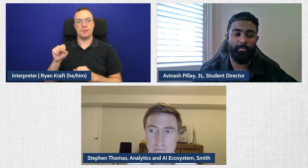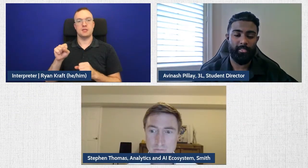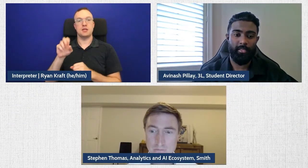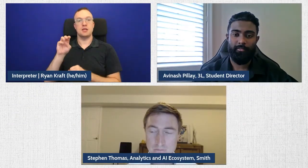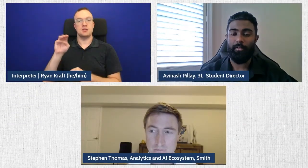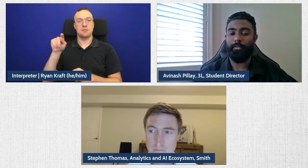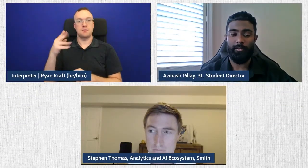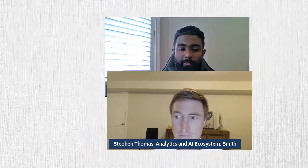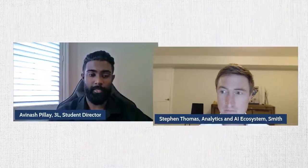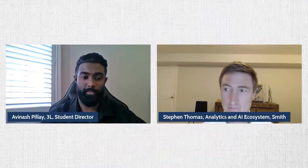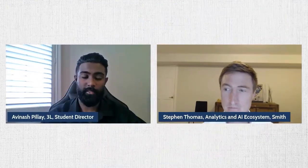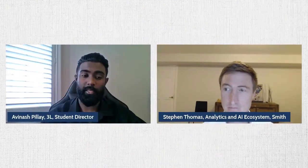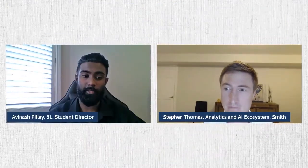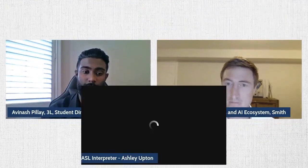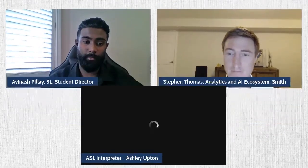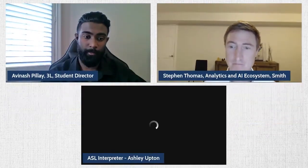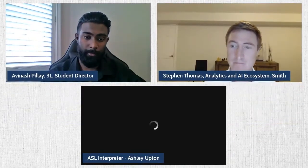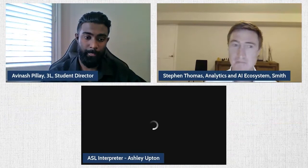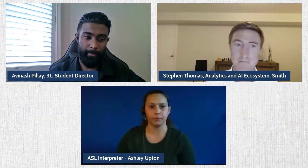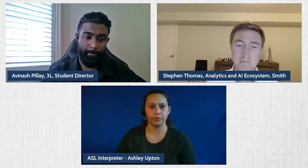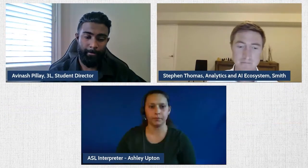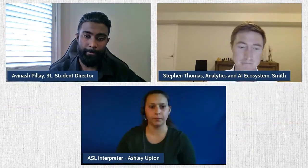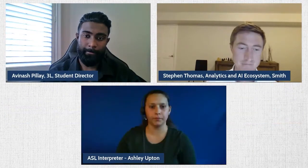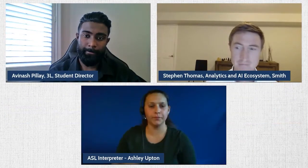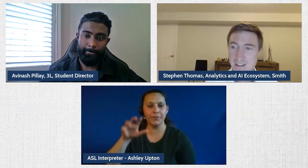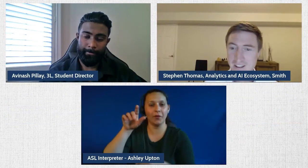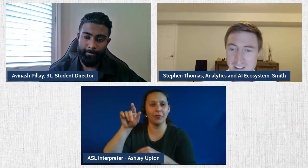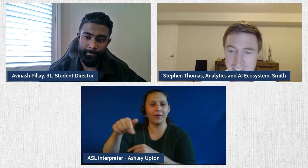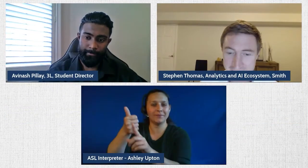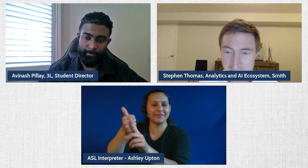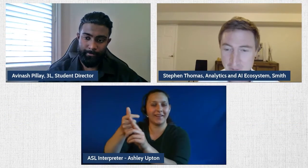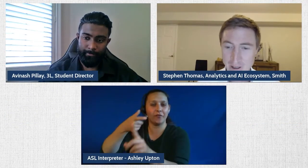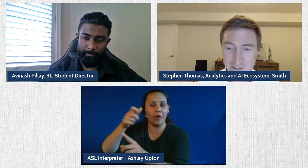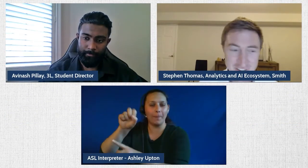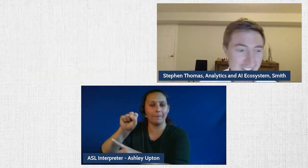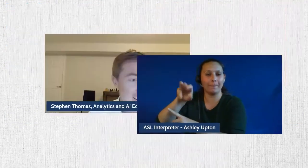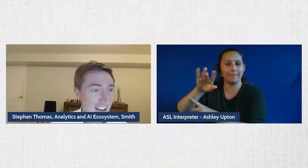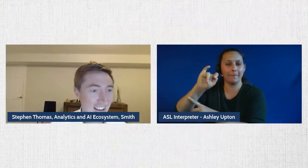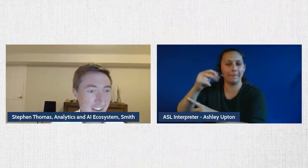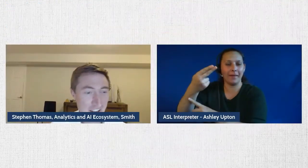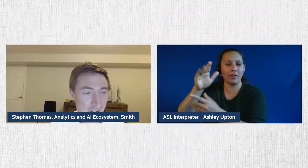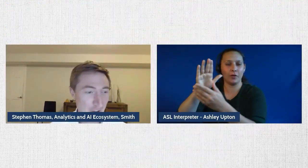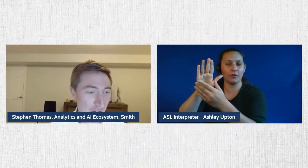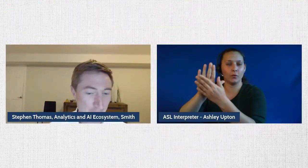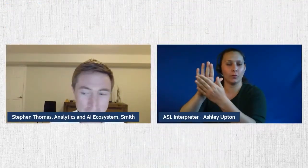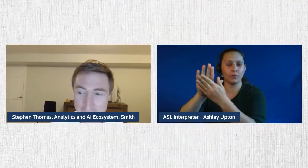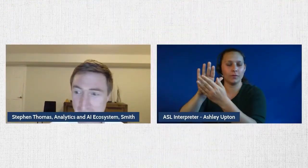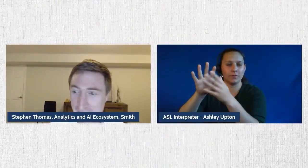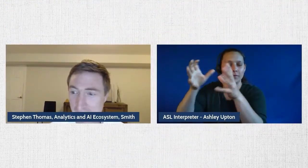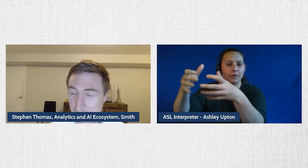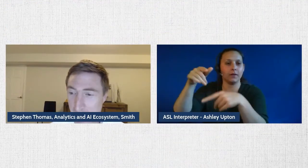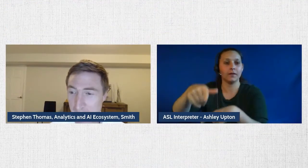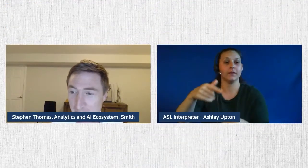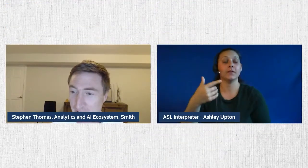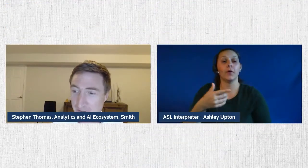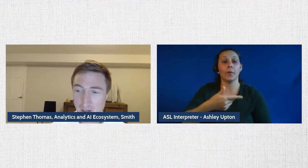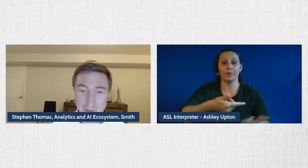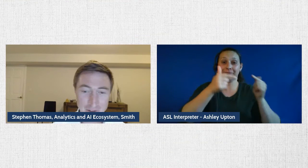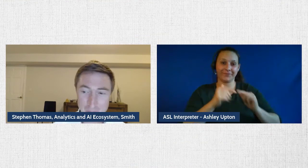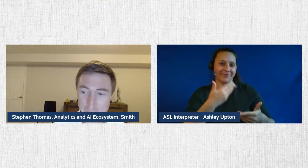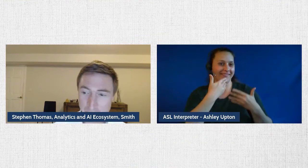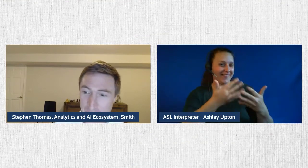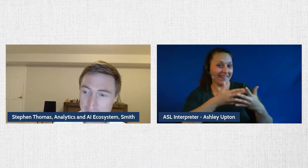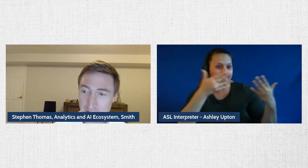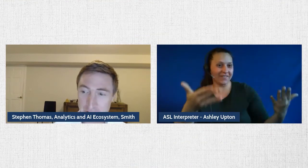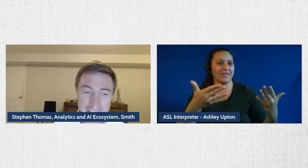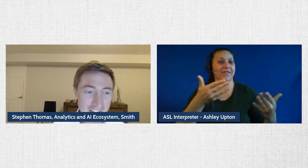for further information. Thank you. Thank you very much. And good afternoon, everyone. My name is Steve Thomas